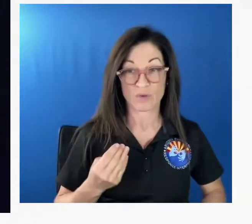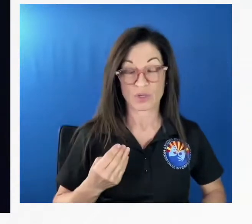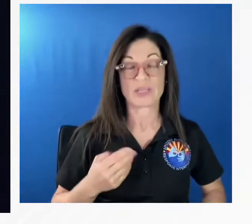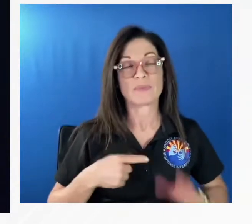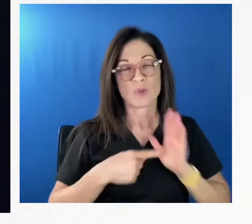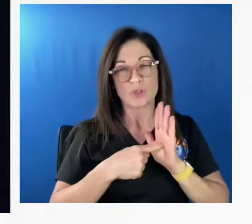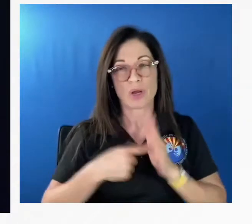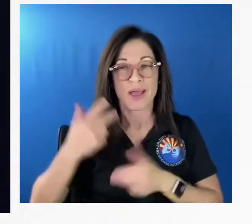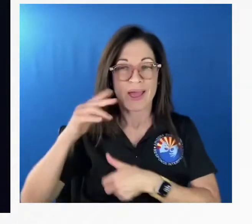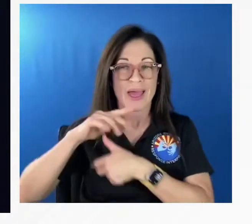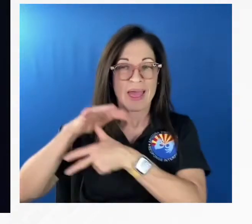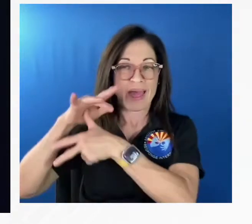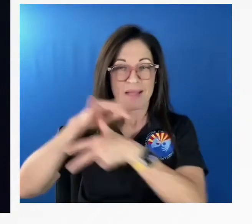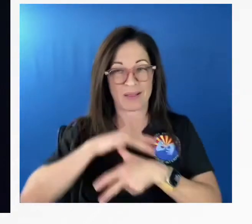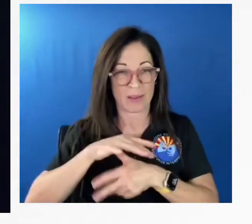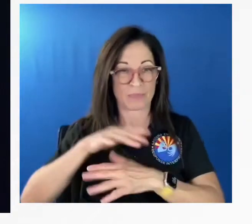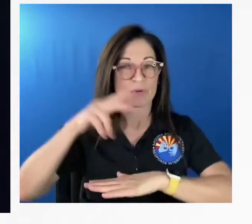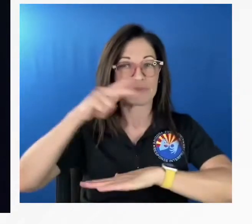in. Next slide.